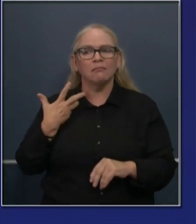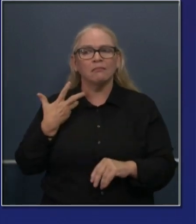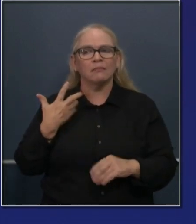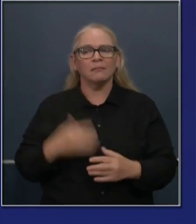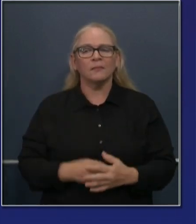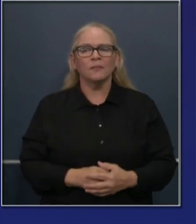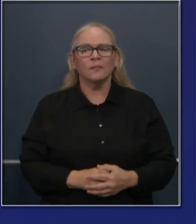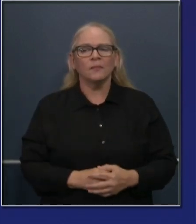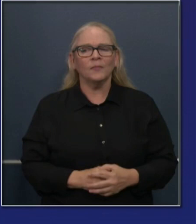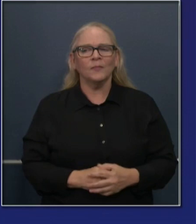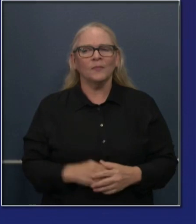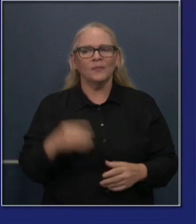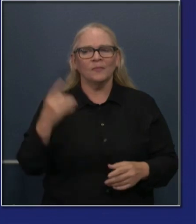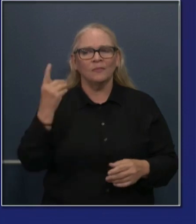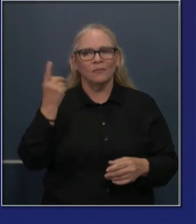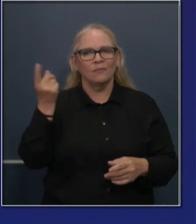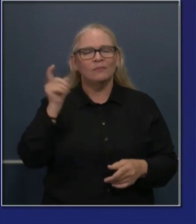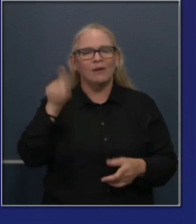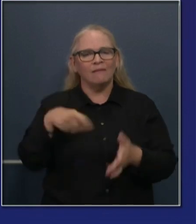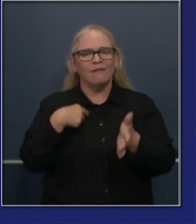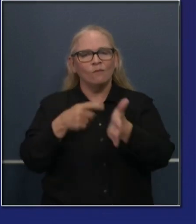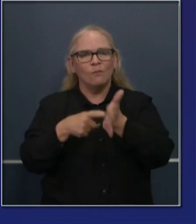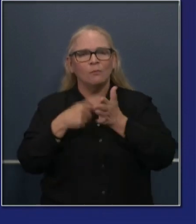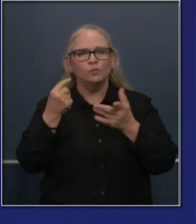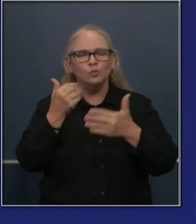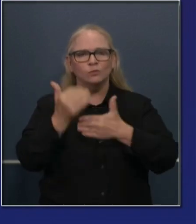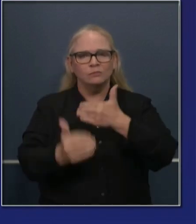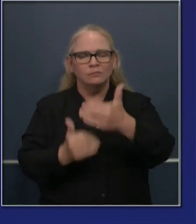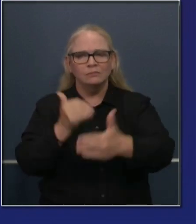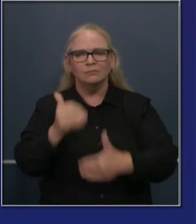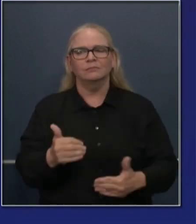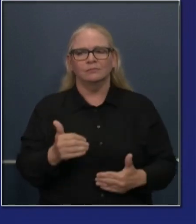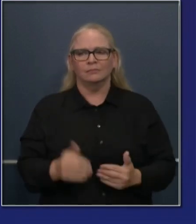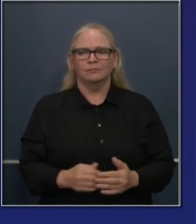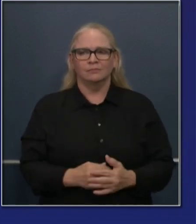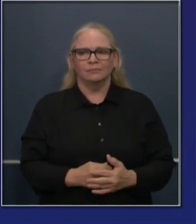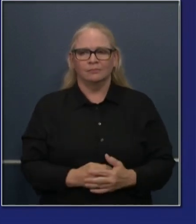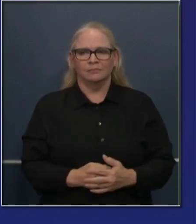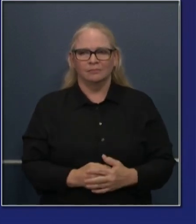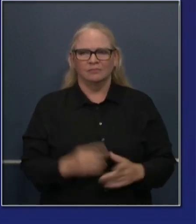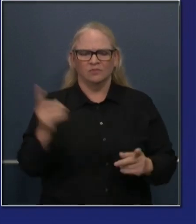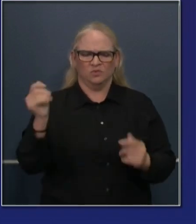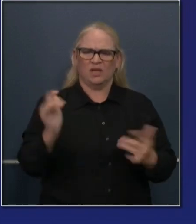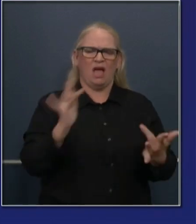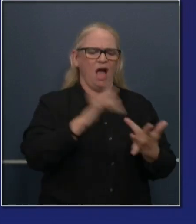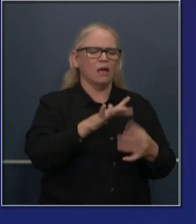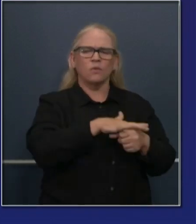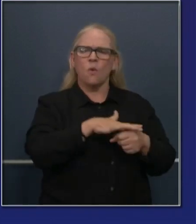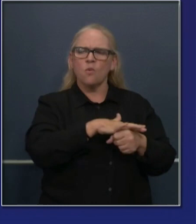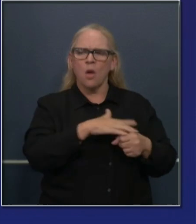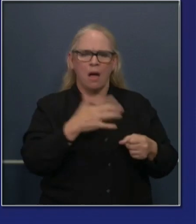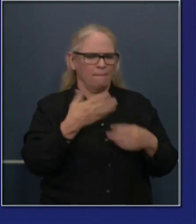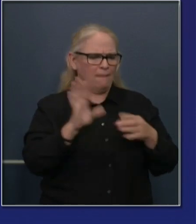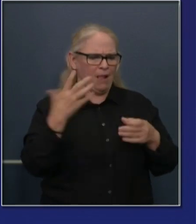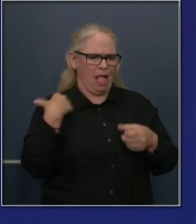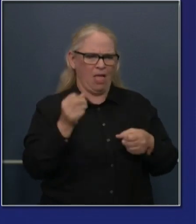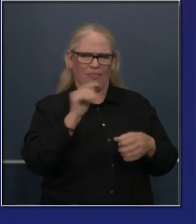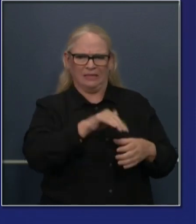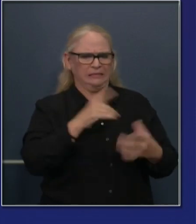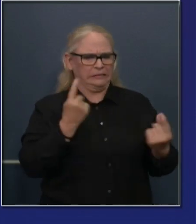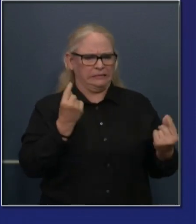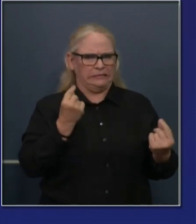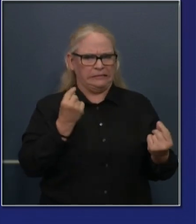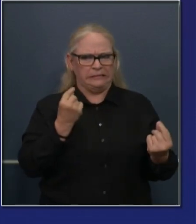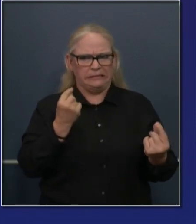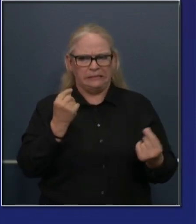an employer to connect to your local health officer if you've had an outbreak in your business. Often